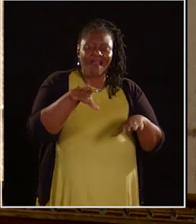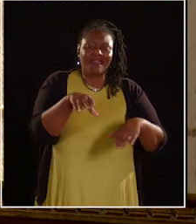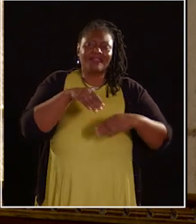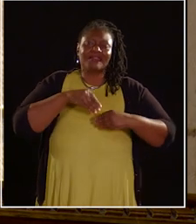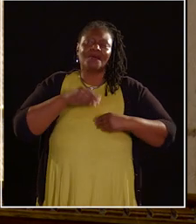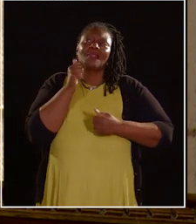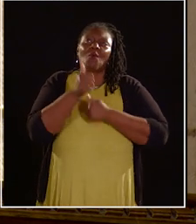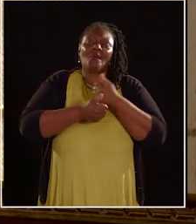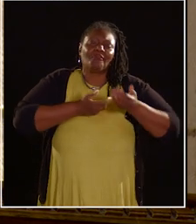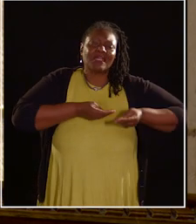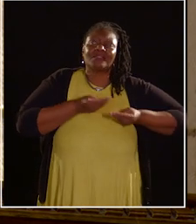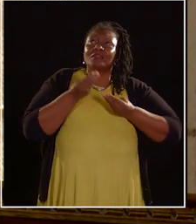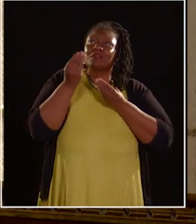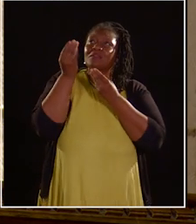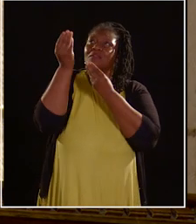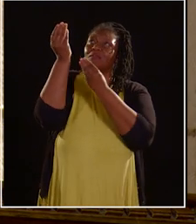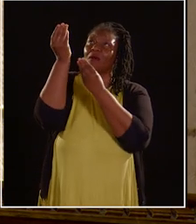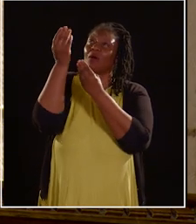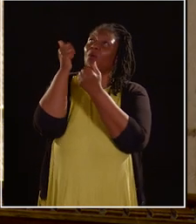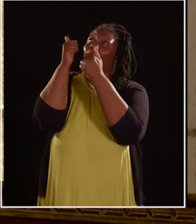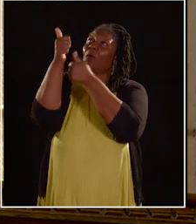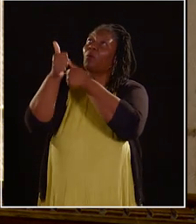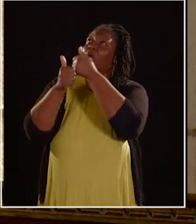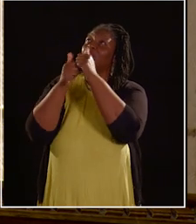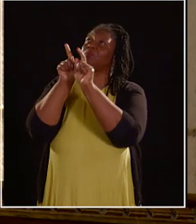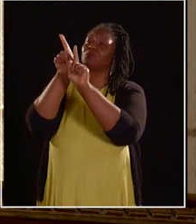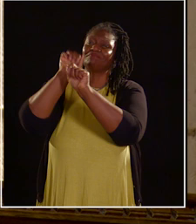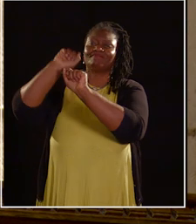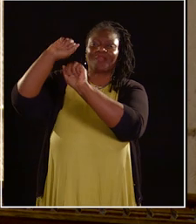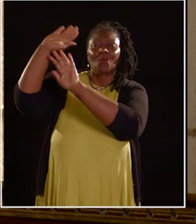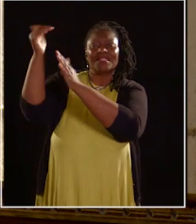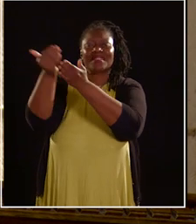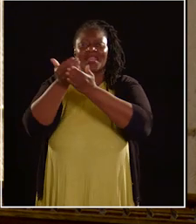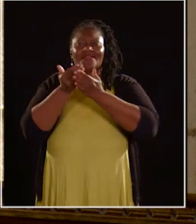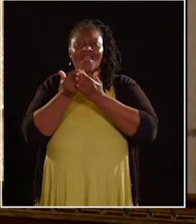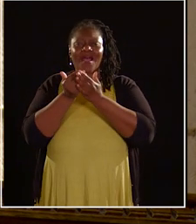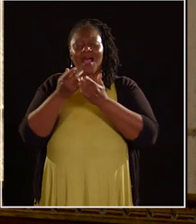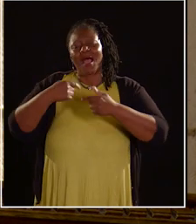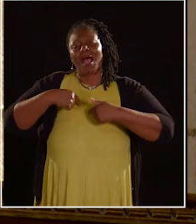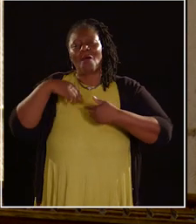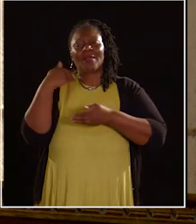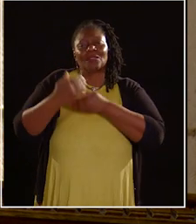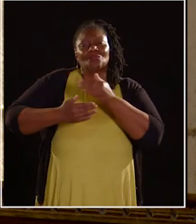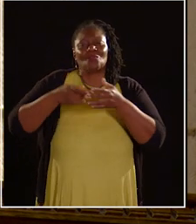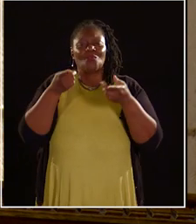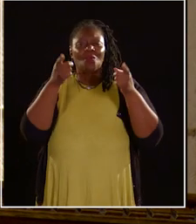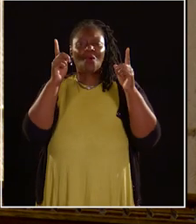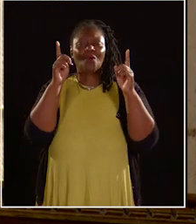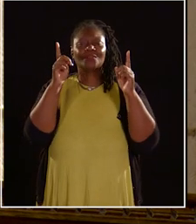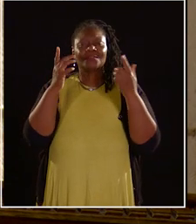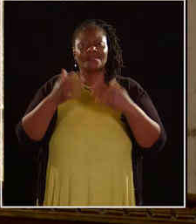Accept our heartfelt praise as we worship you, our Saviour and our eternal God.